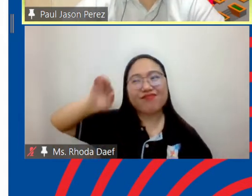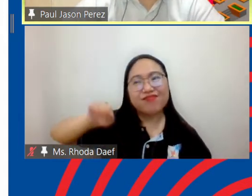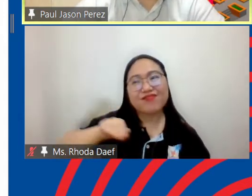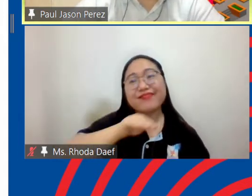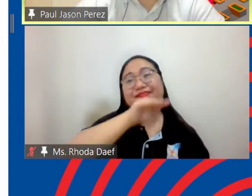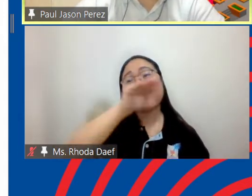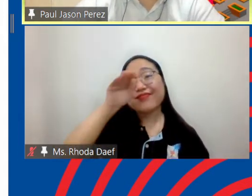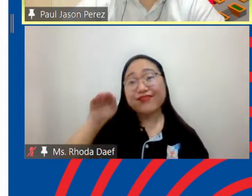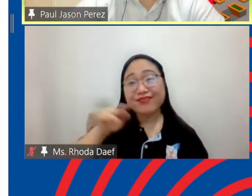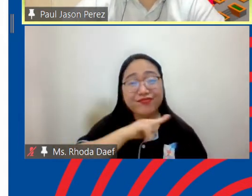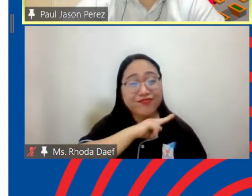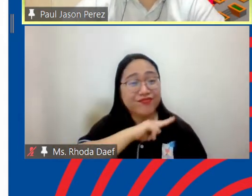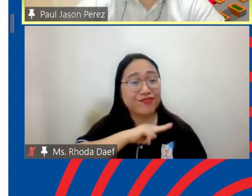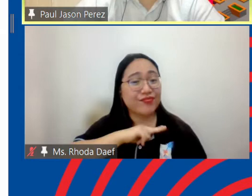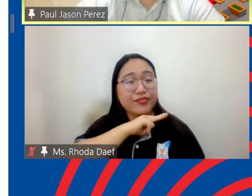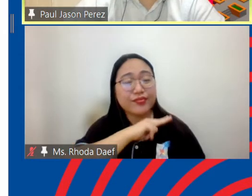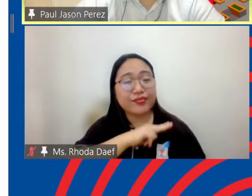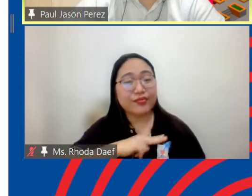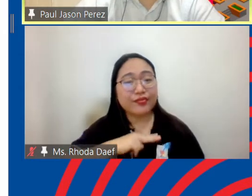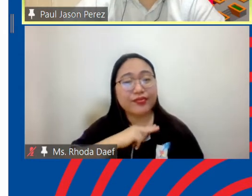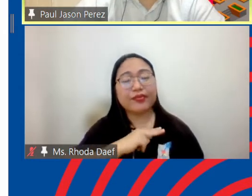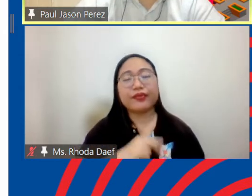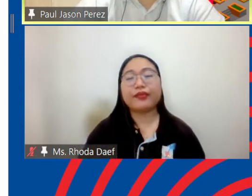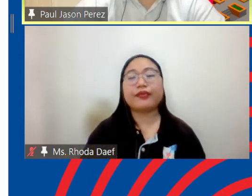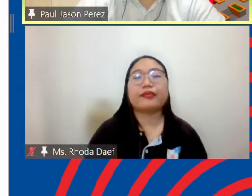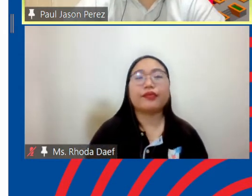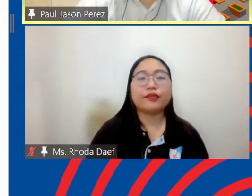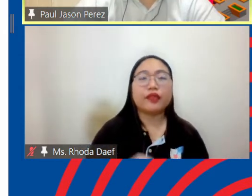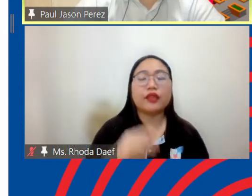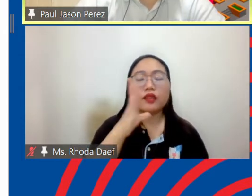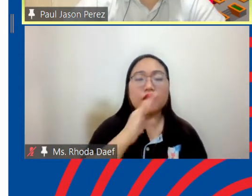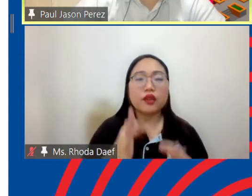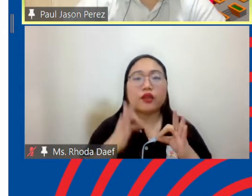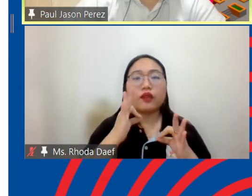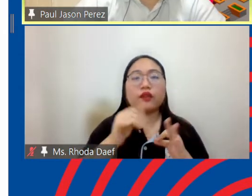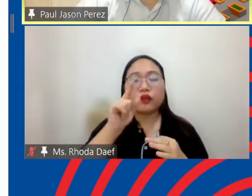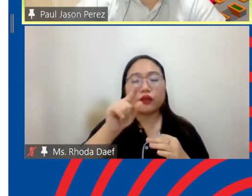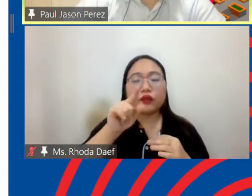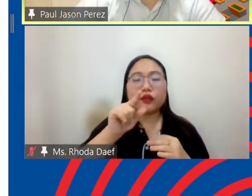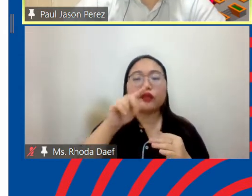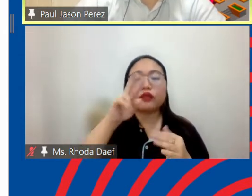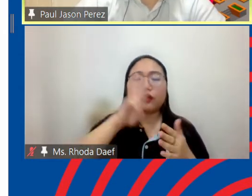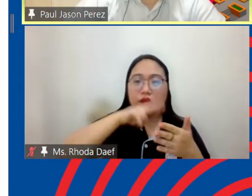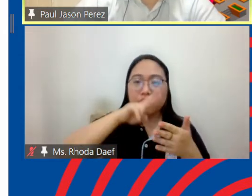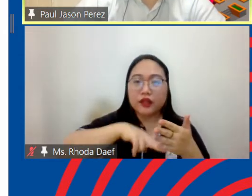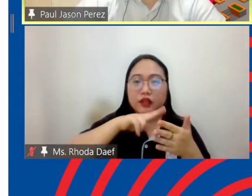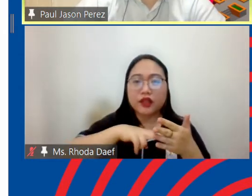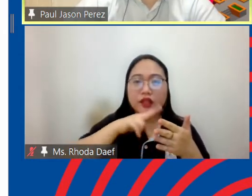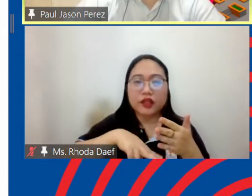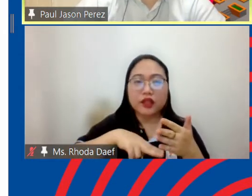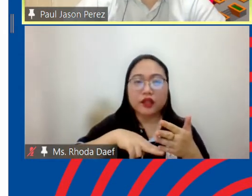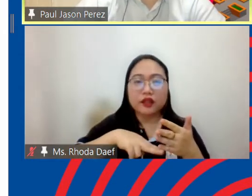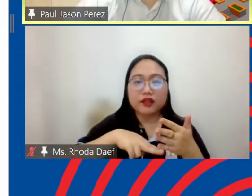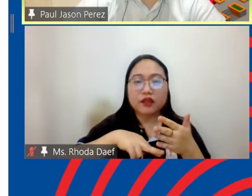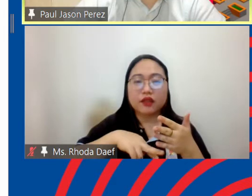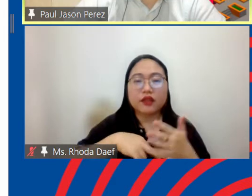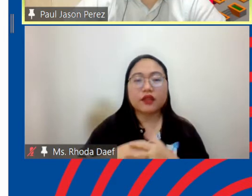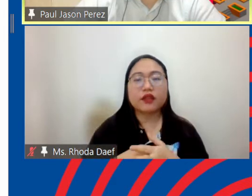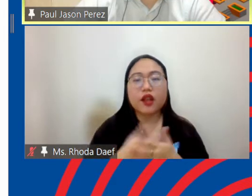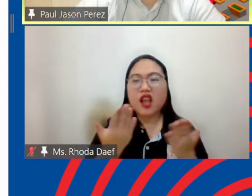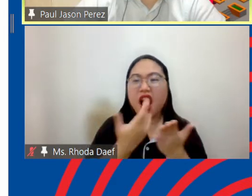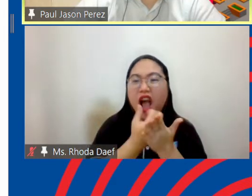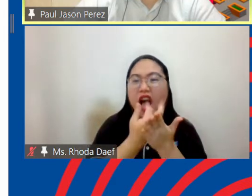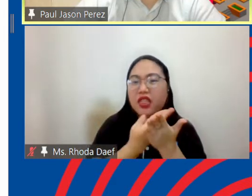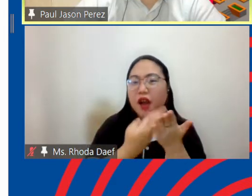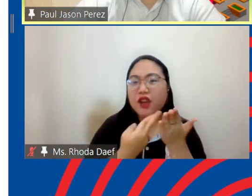is iterative, and if you're going to read the reference in this resource later, you'll